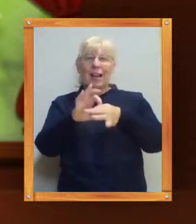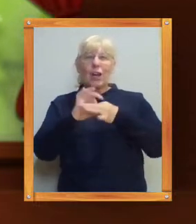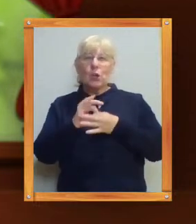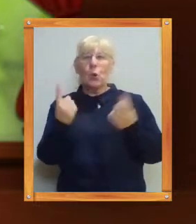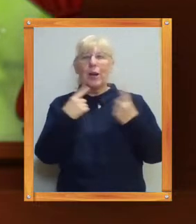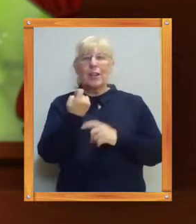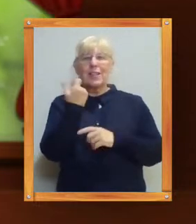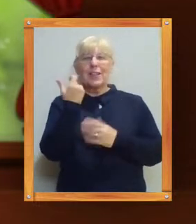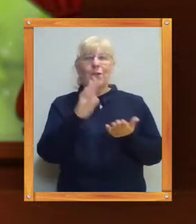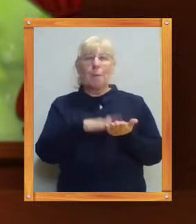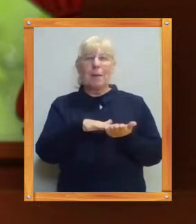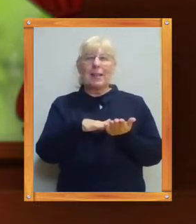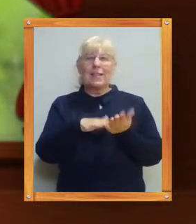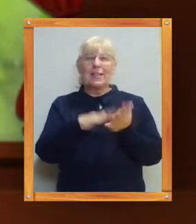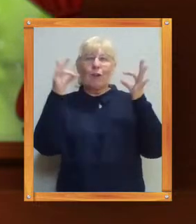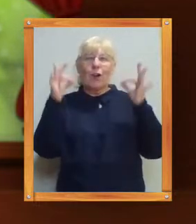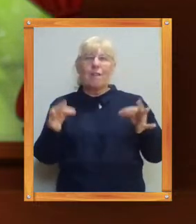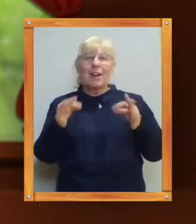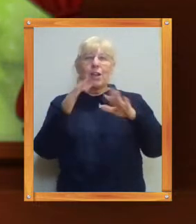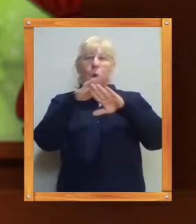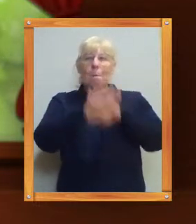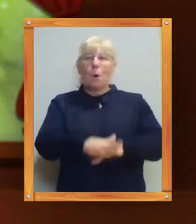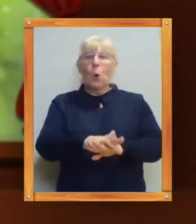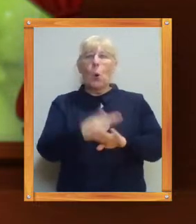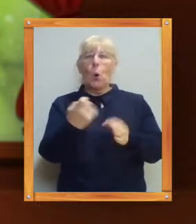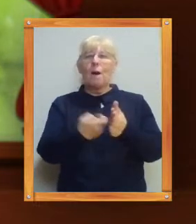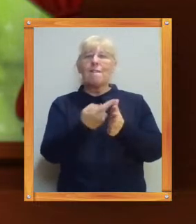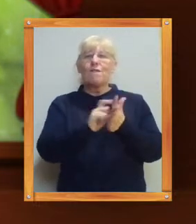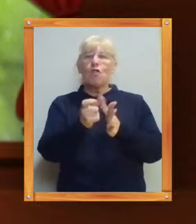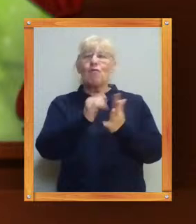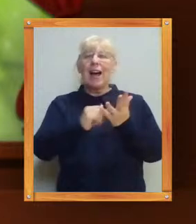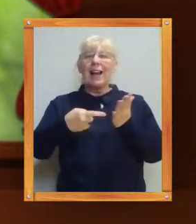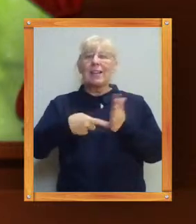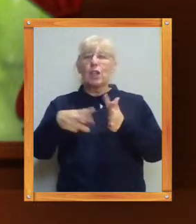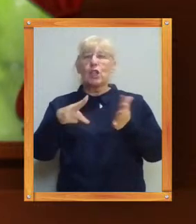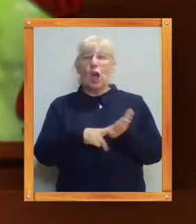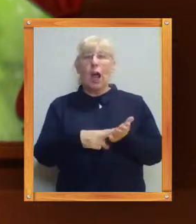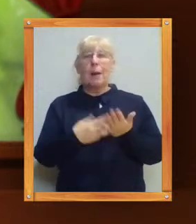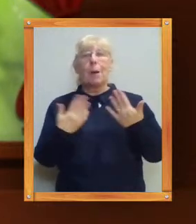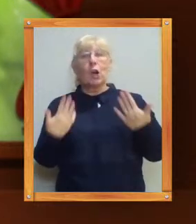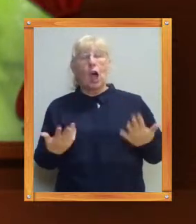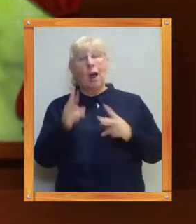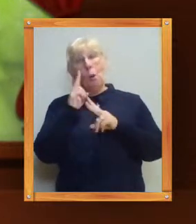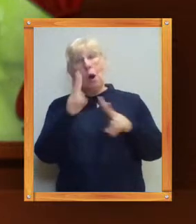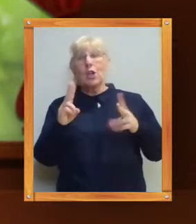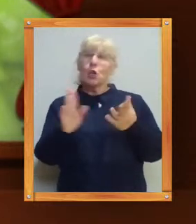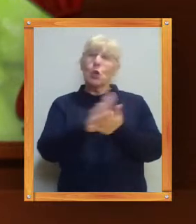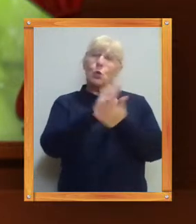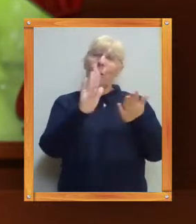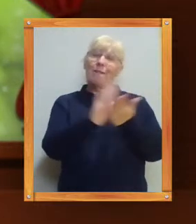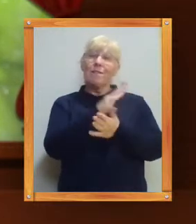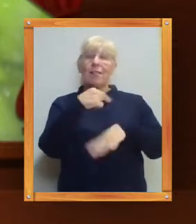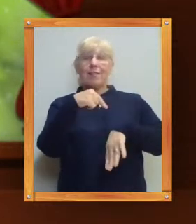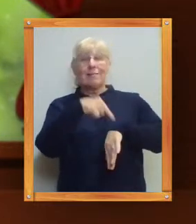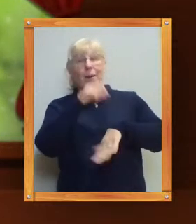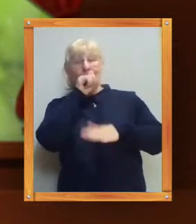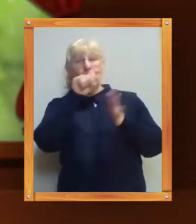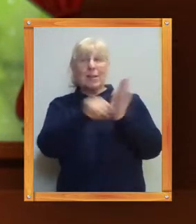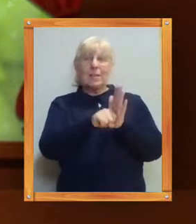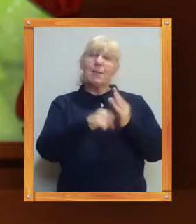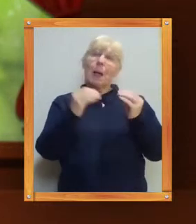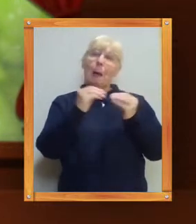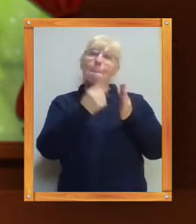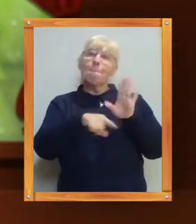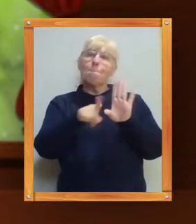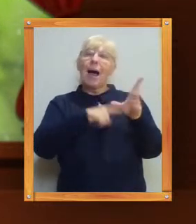the official Randalstown switch on. But for now, something joyful and seasonal from the brilliant Ballyduff Silver